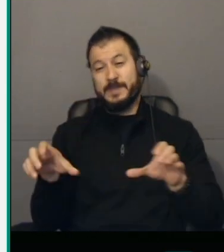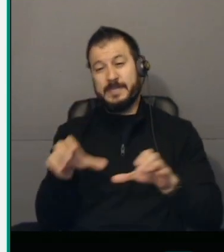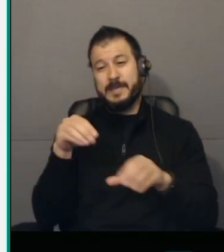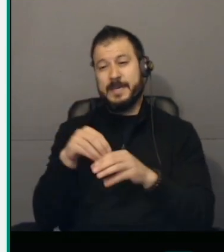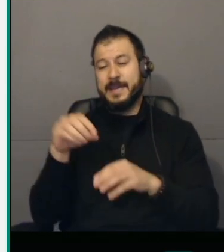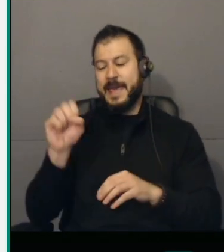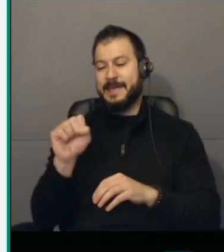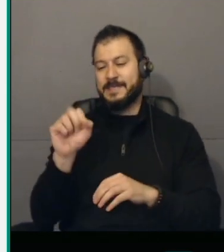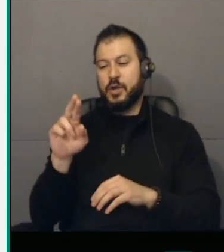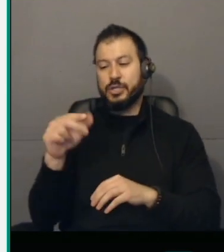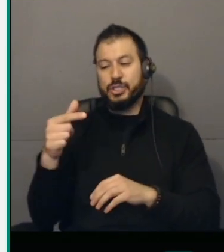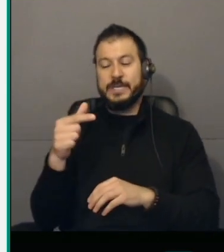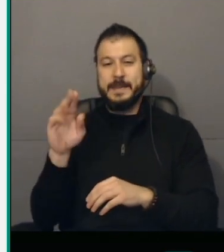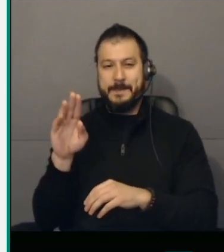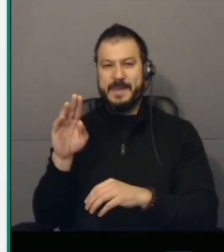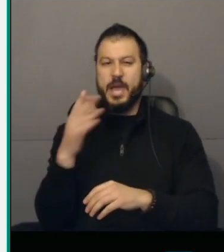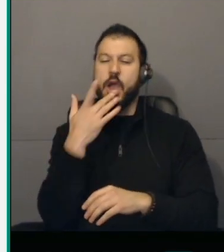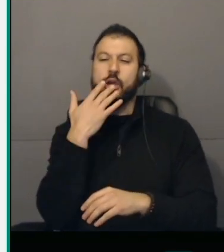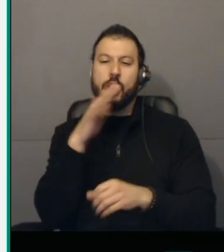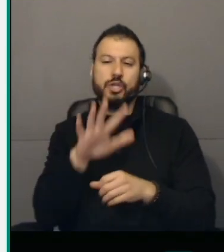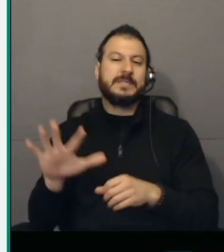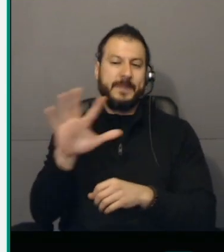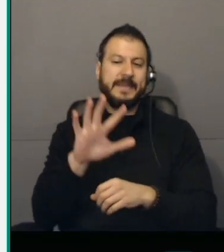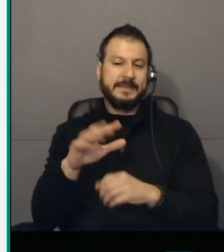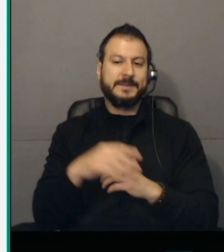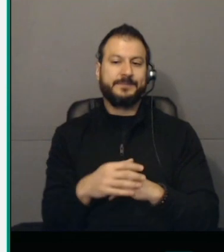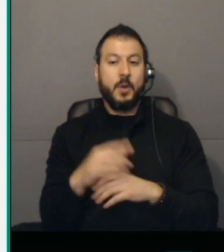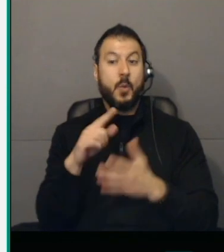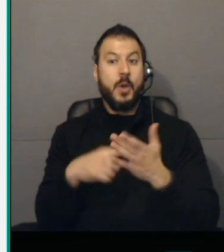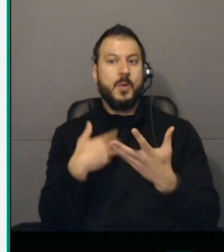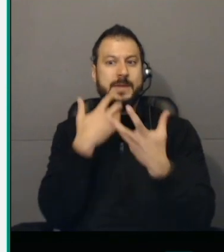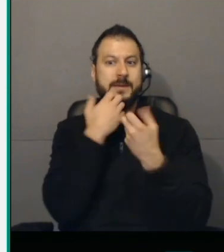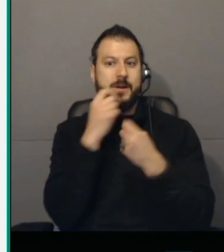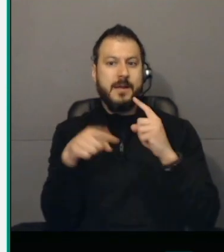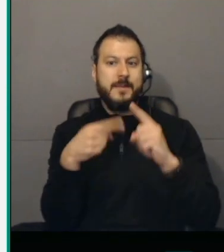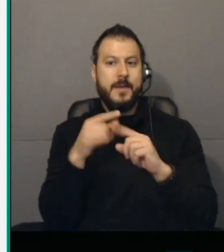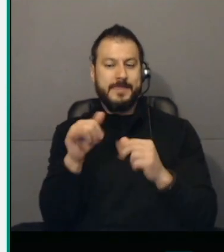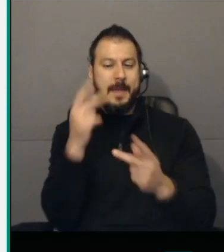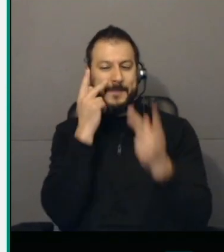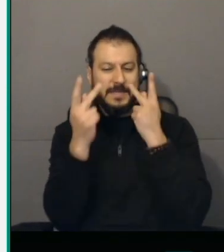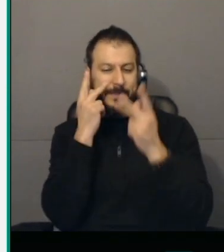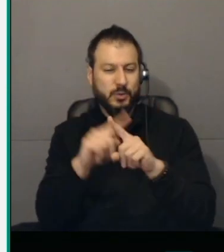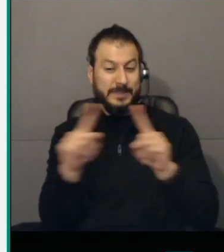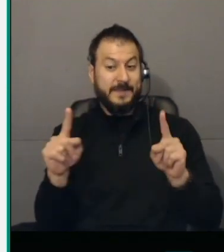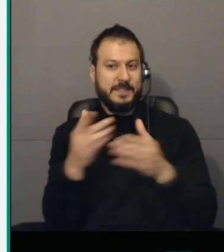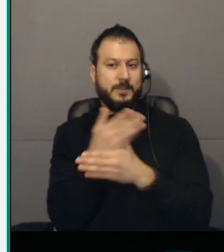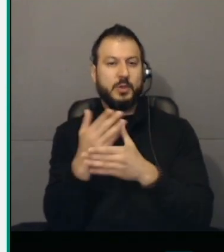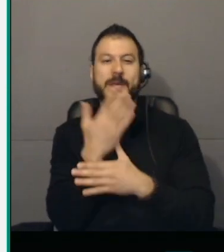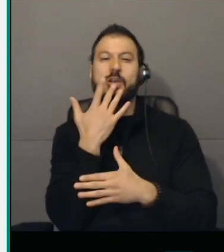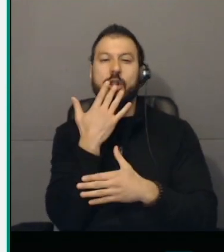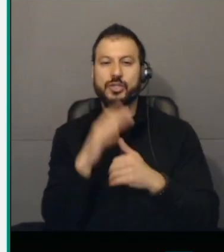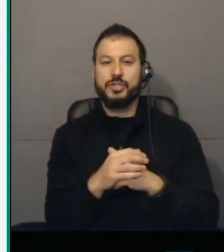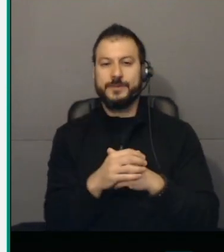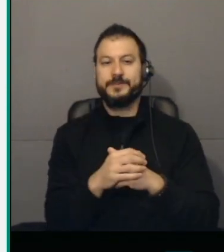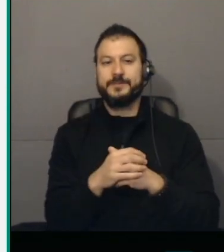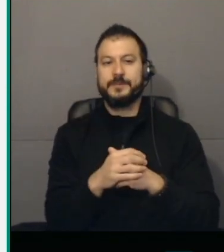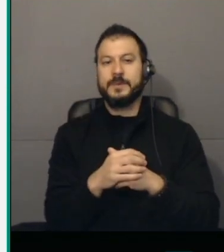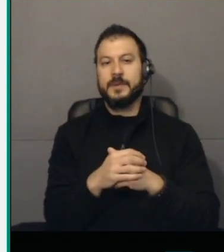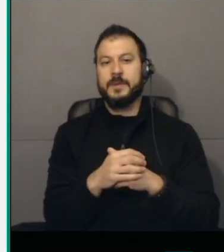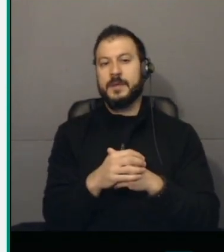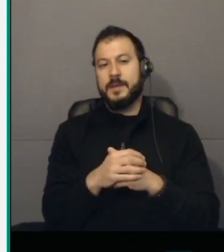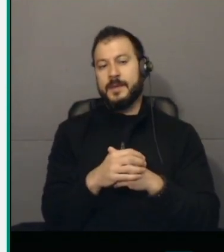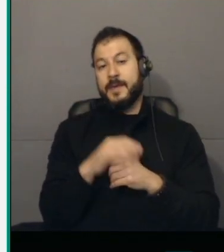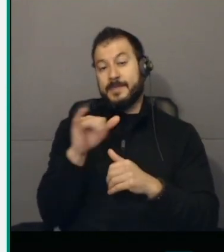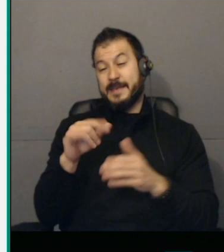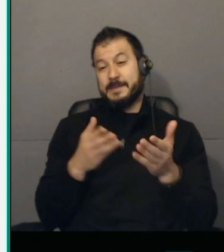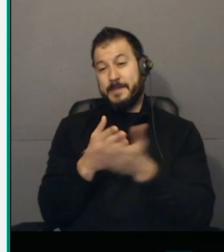in sRGB color space, since what we care about is the perceptual difference between colors. A configurable threshold